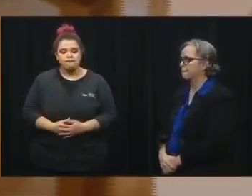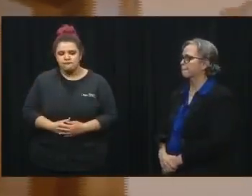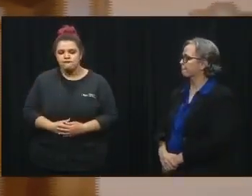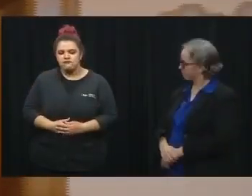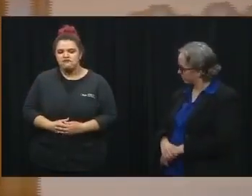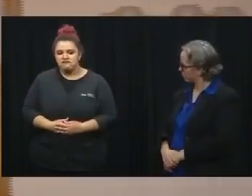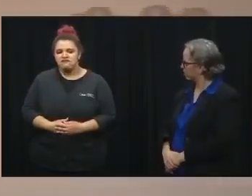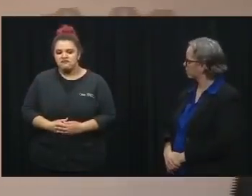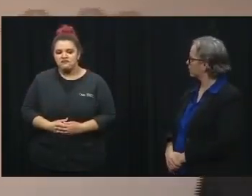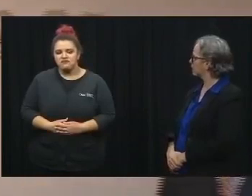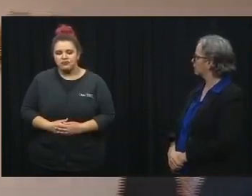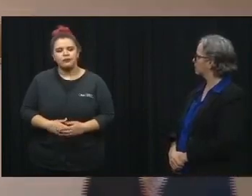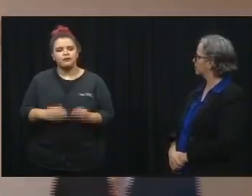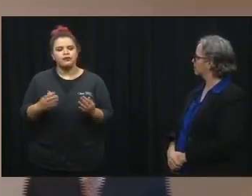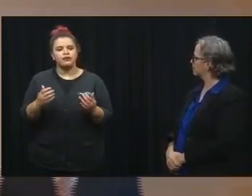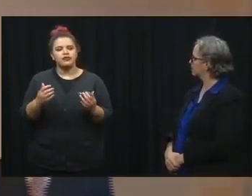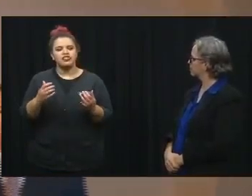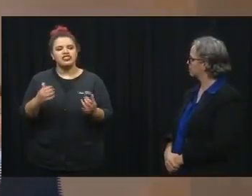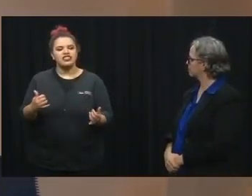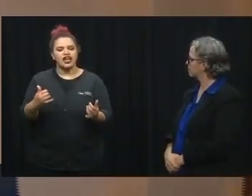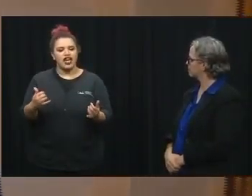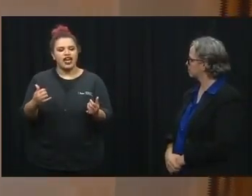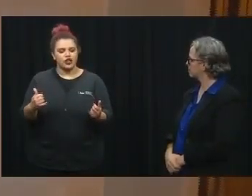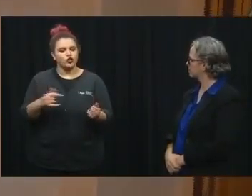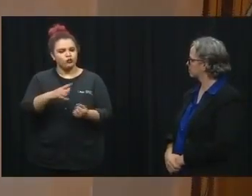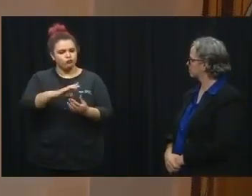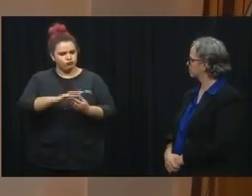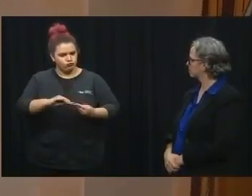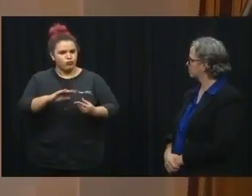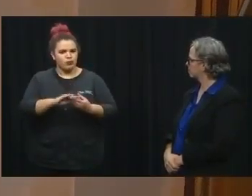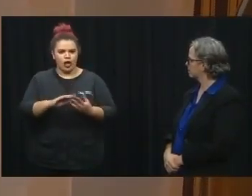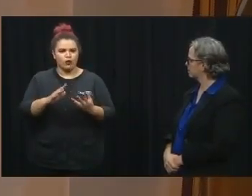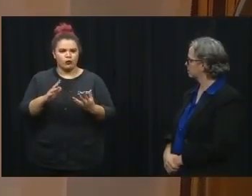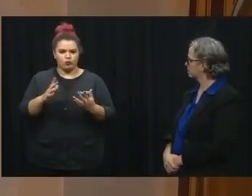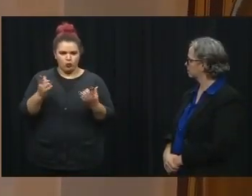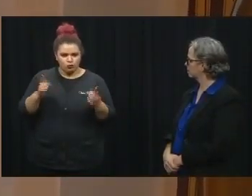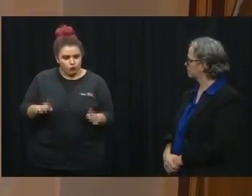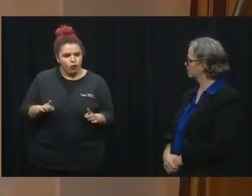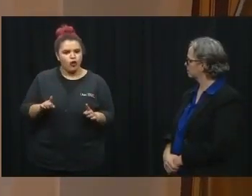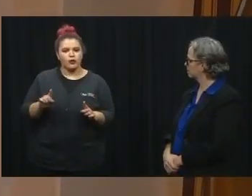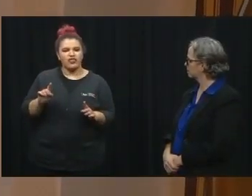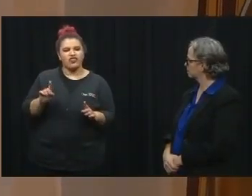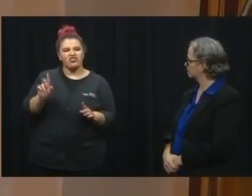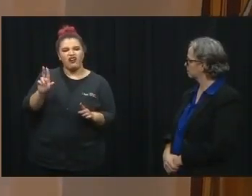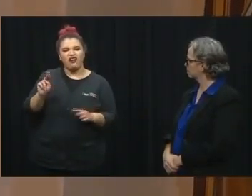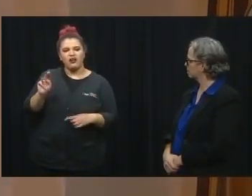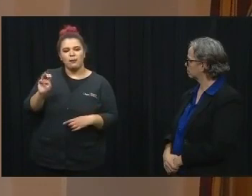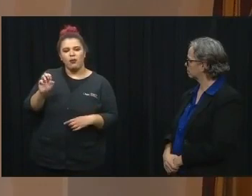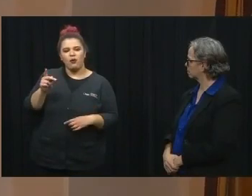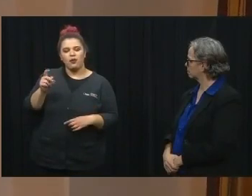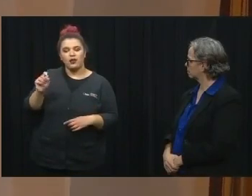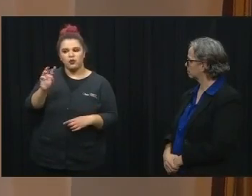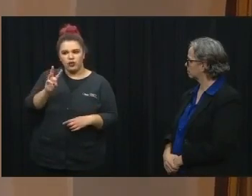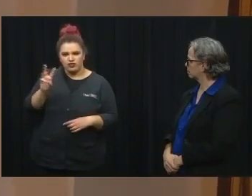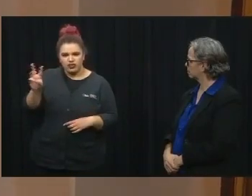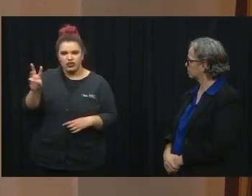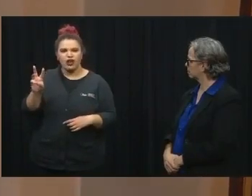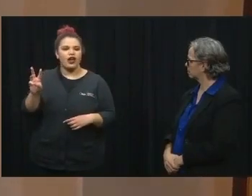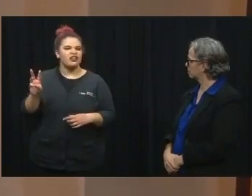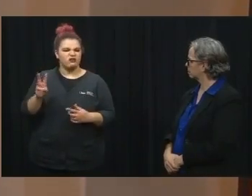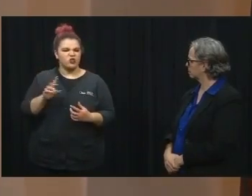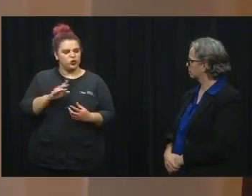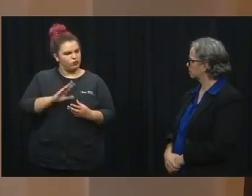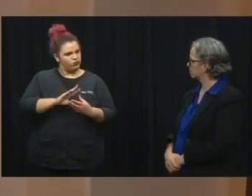the situation with the unemployment website and phone calls, because as I mentioned yesterday, we continue to get a lot of calls. Do you have any